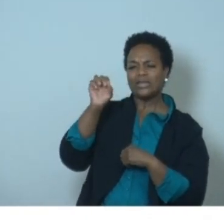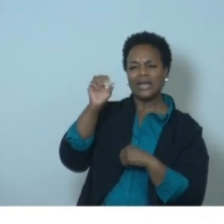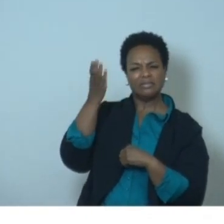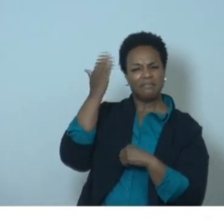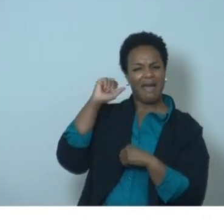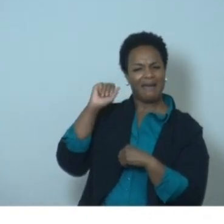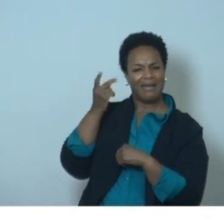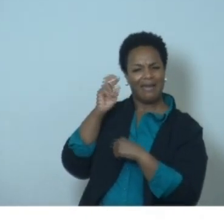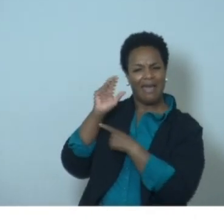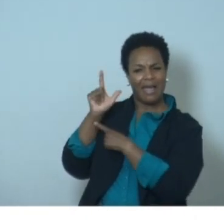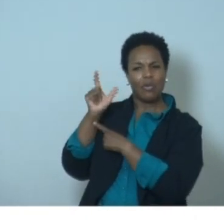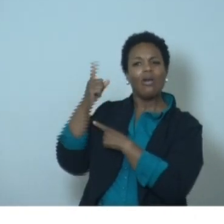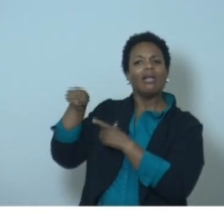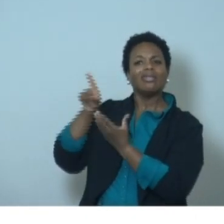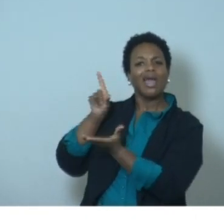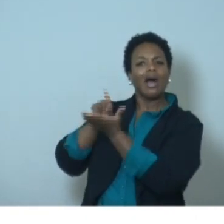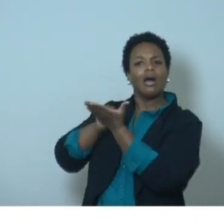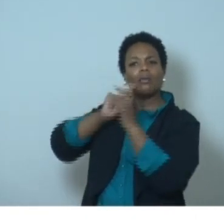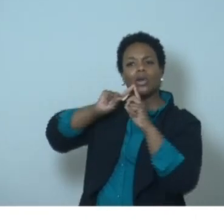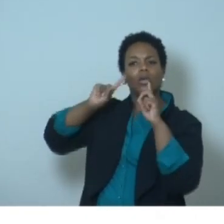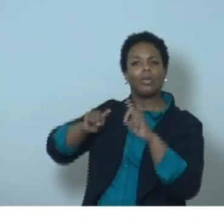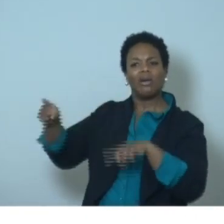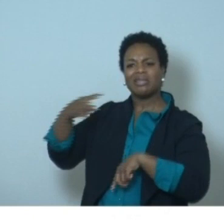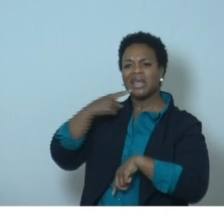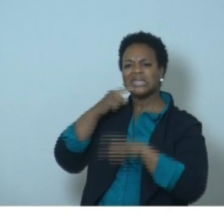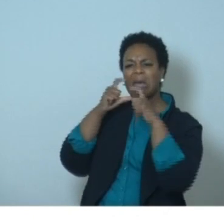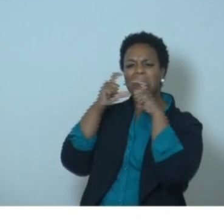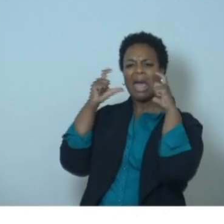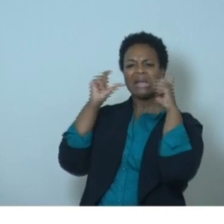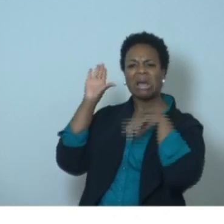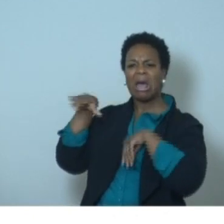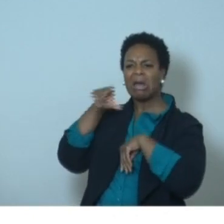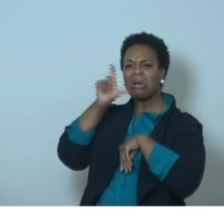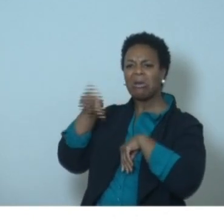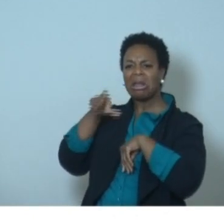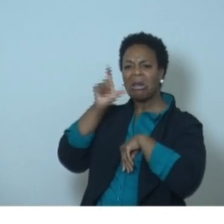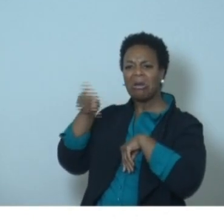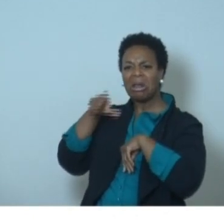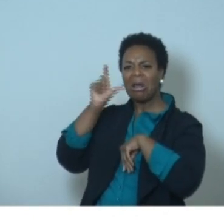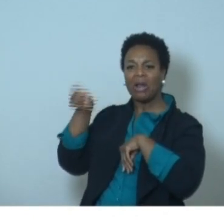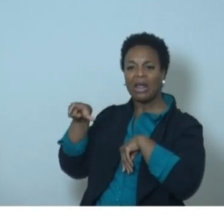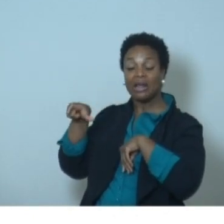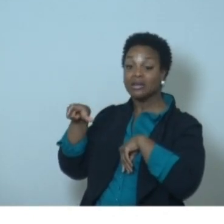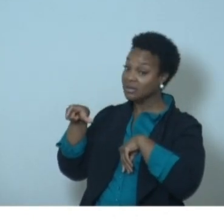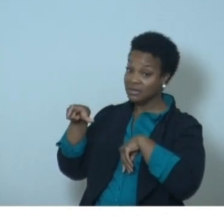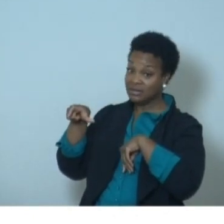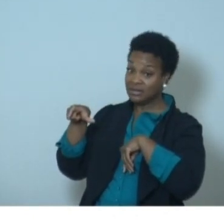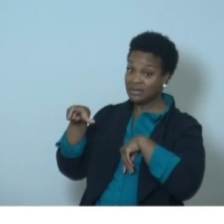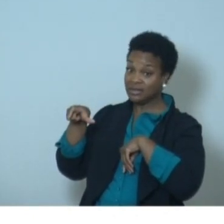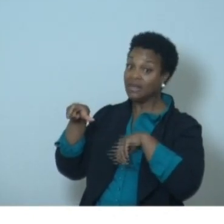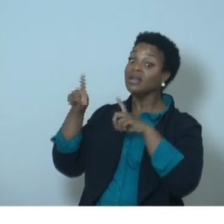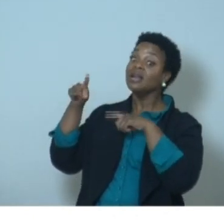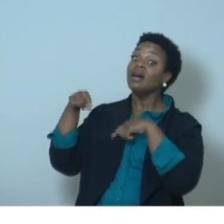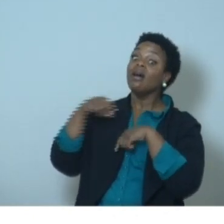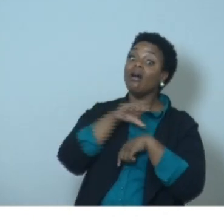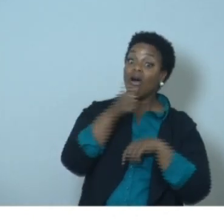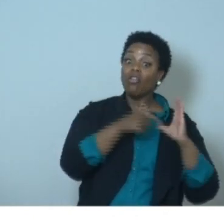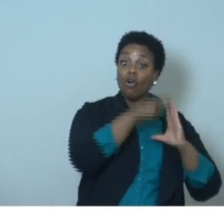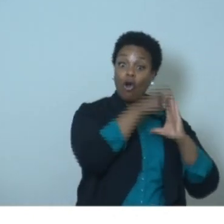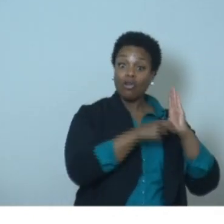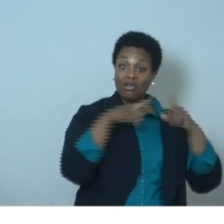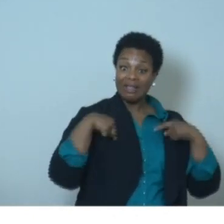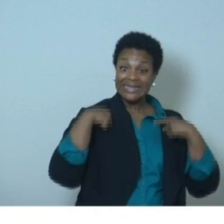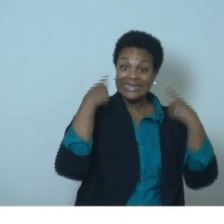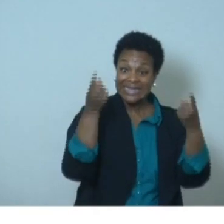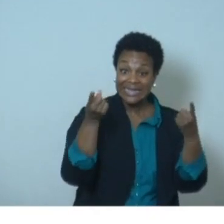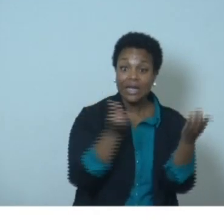about that, despite the fact that there have been numerous good articles since April 6th that show that masks work and reduce deaths and